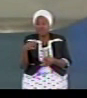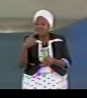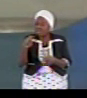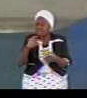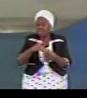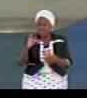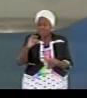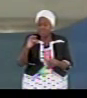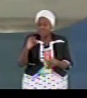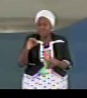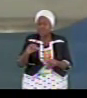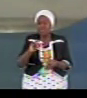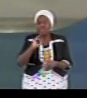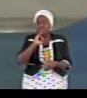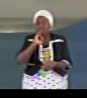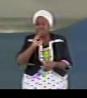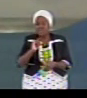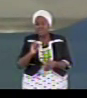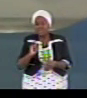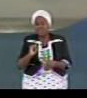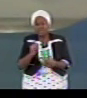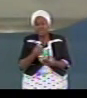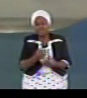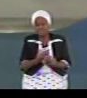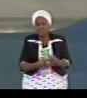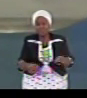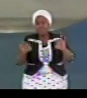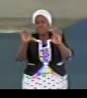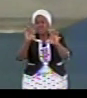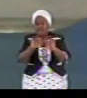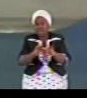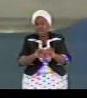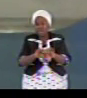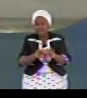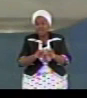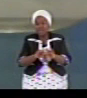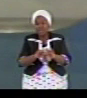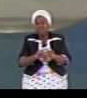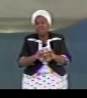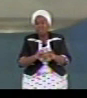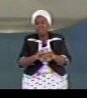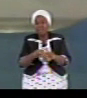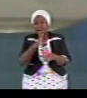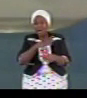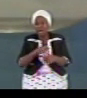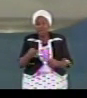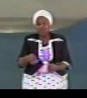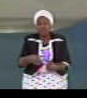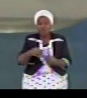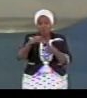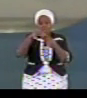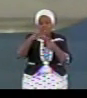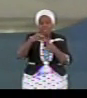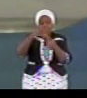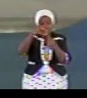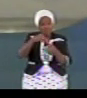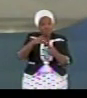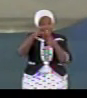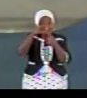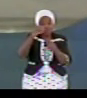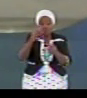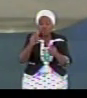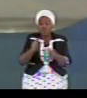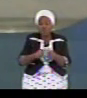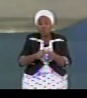The spirit is unique to each individual. It's the spirit of the man. It's the